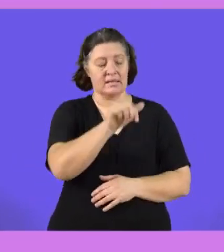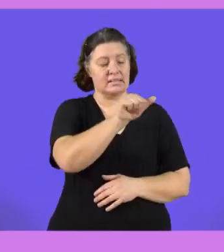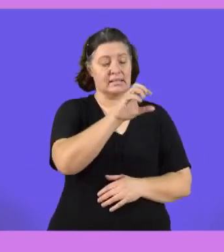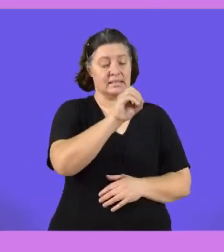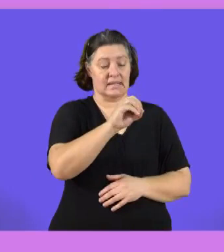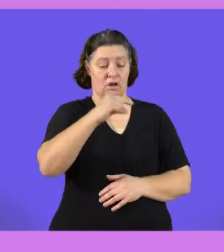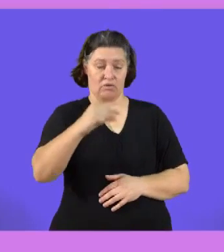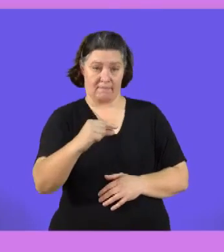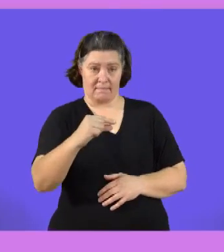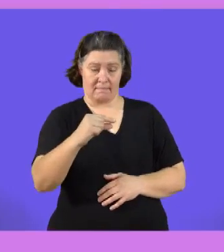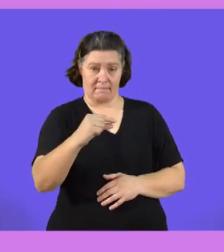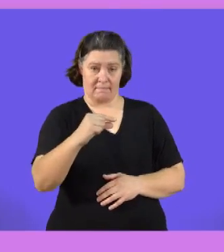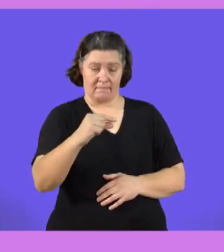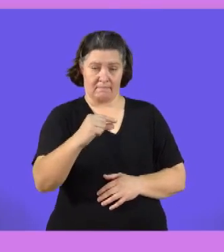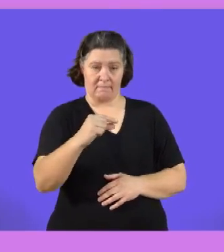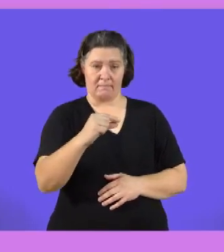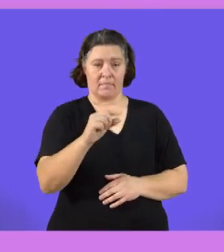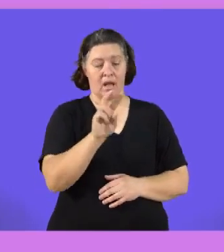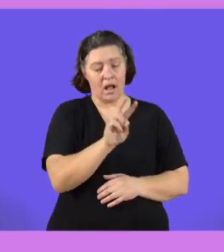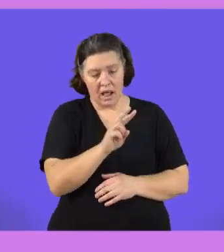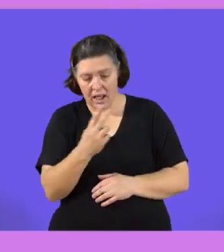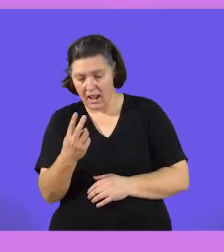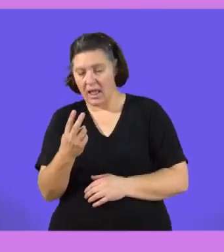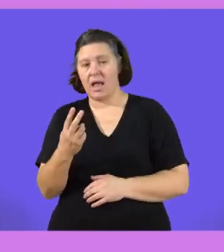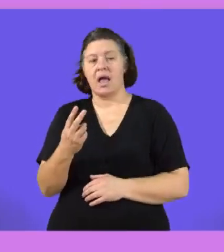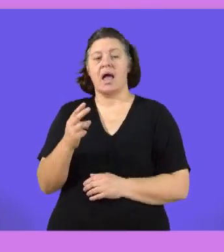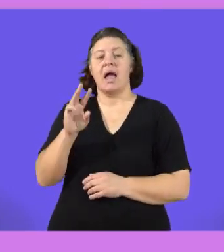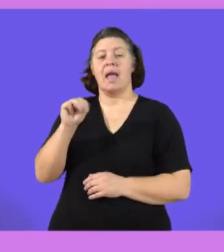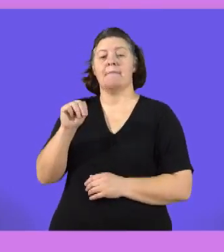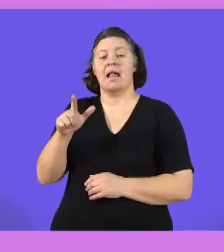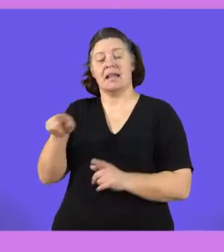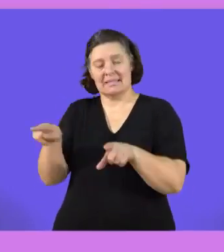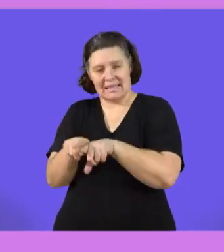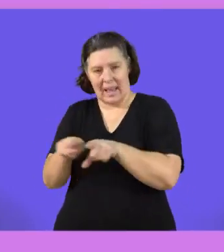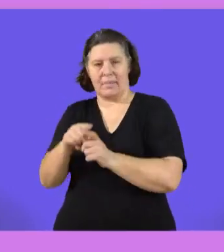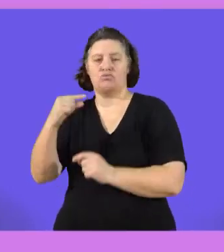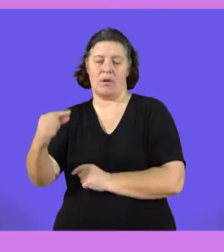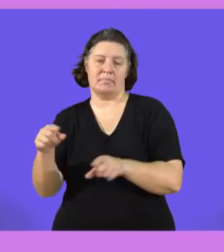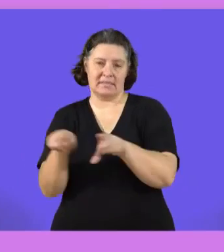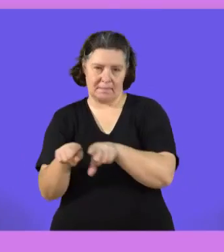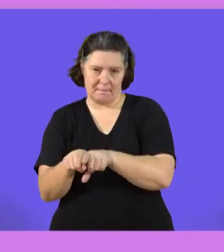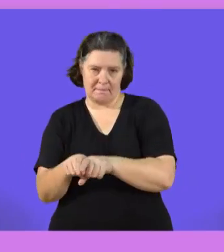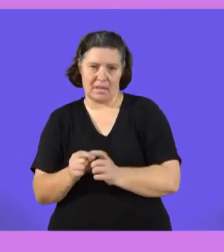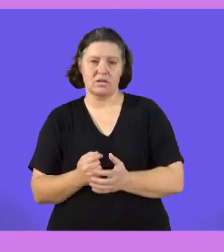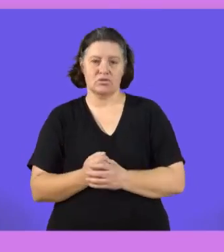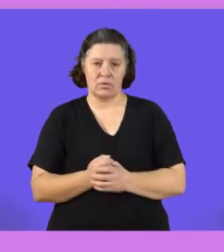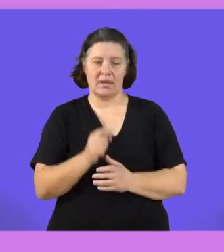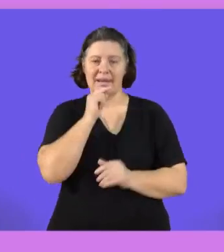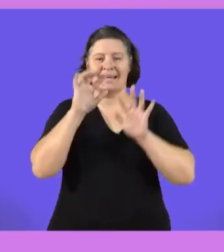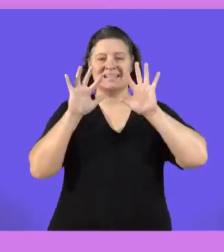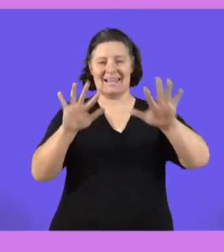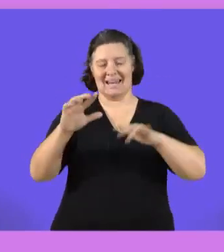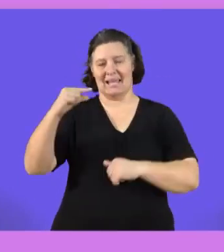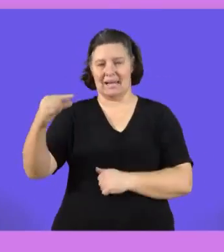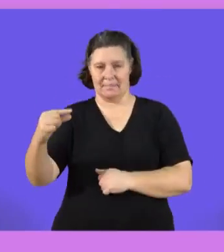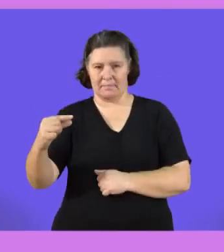grams and I'm going to convert this milliliters into grams as well. So that will become 10 grams. So therefore,